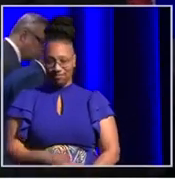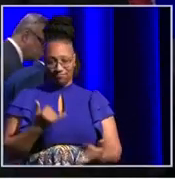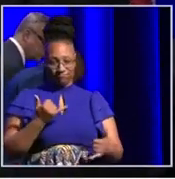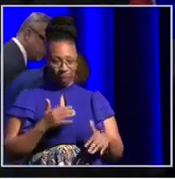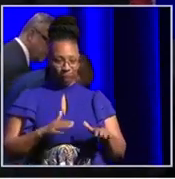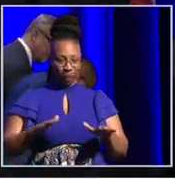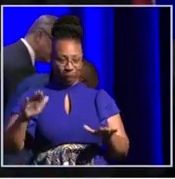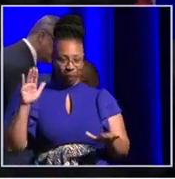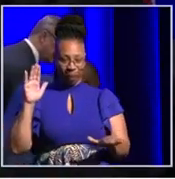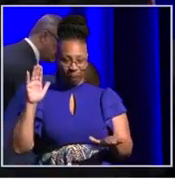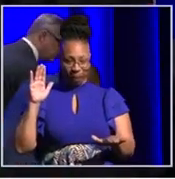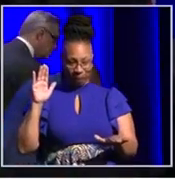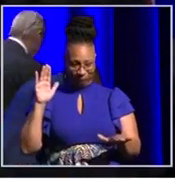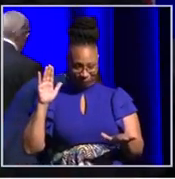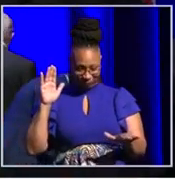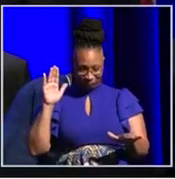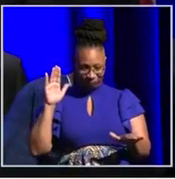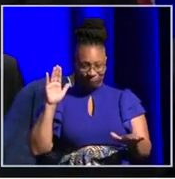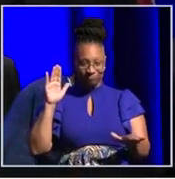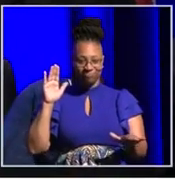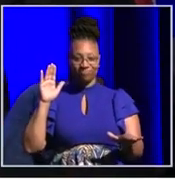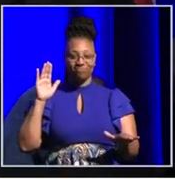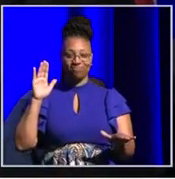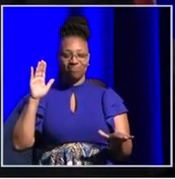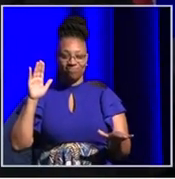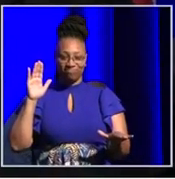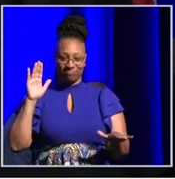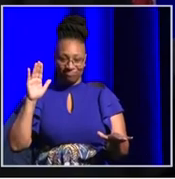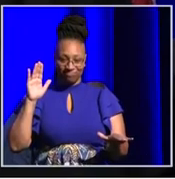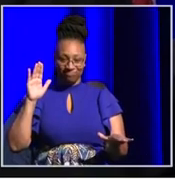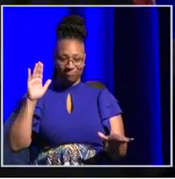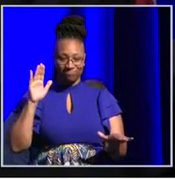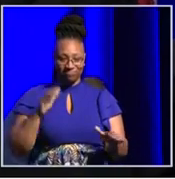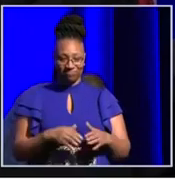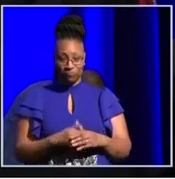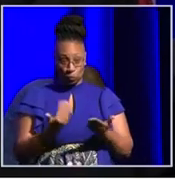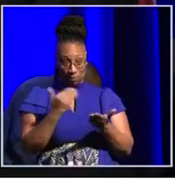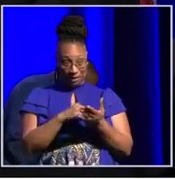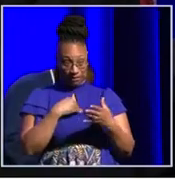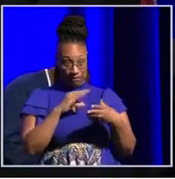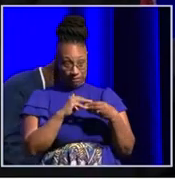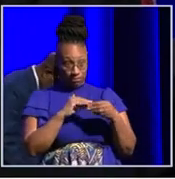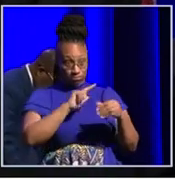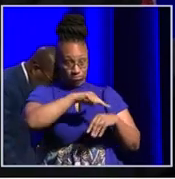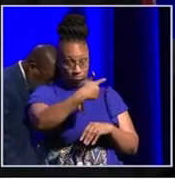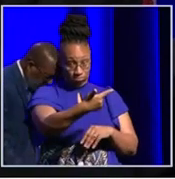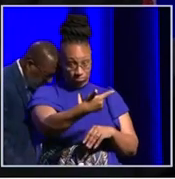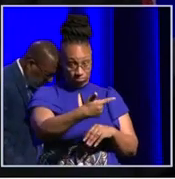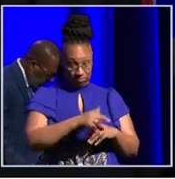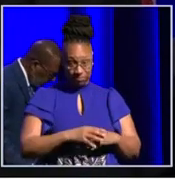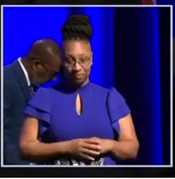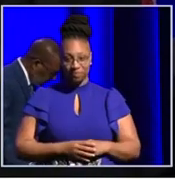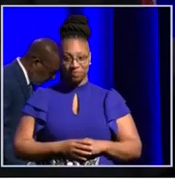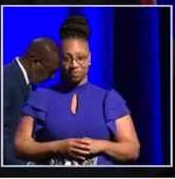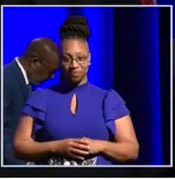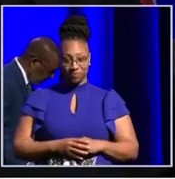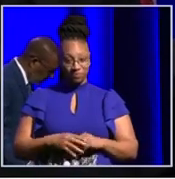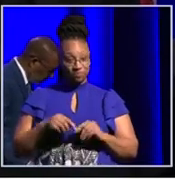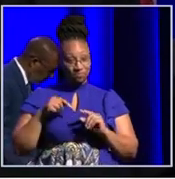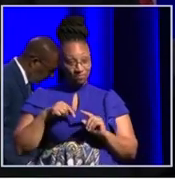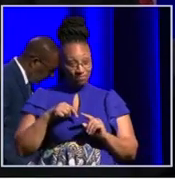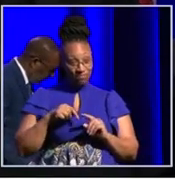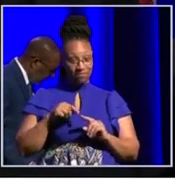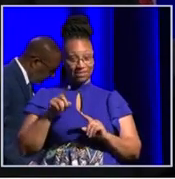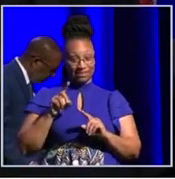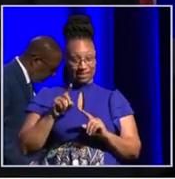Please raise your right hand. Repeat after me. I, Anita D. Bonds. I, Anita D. Bonds. Do